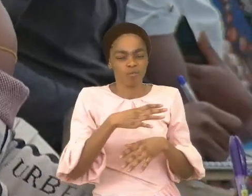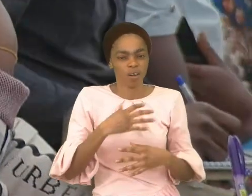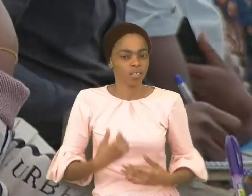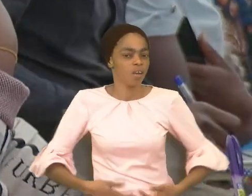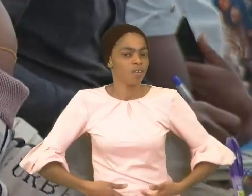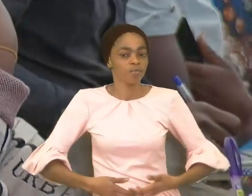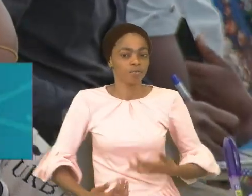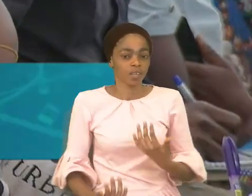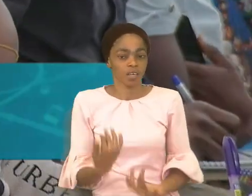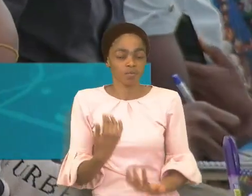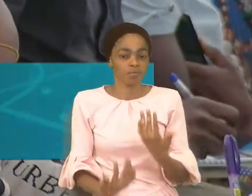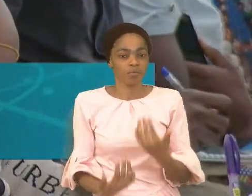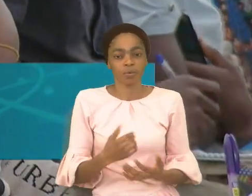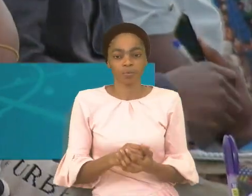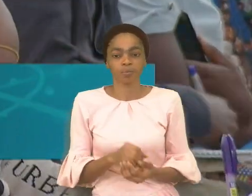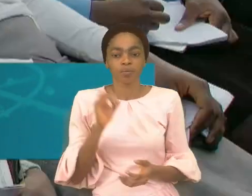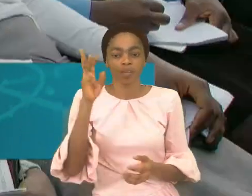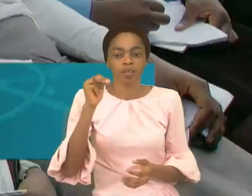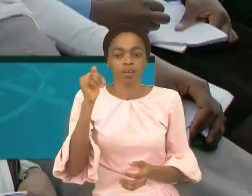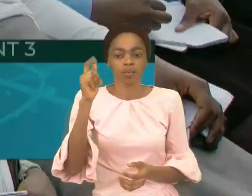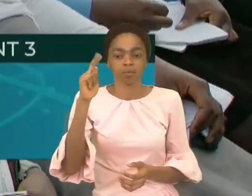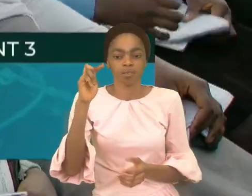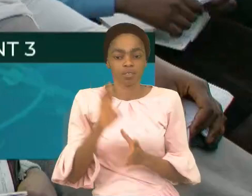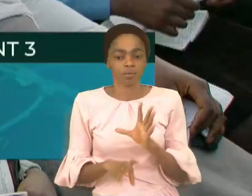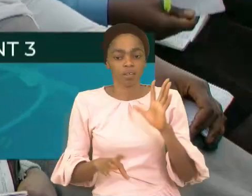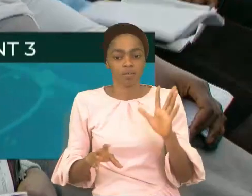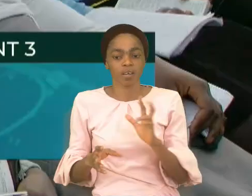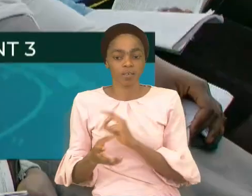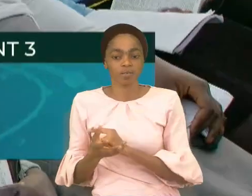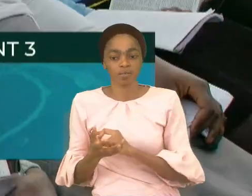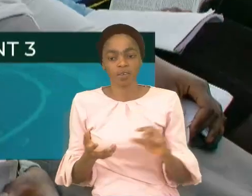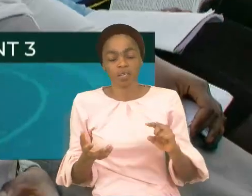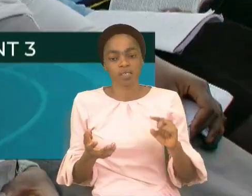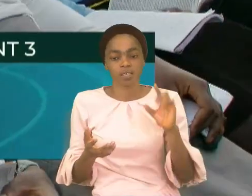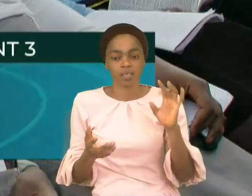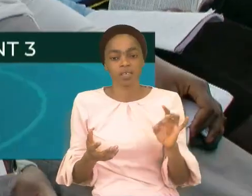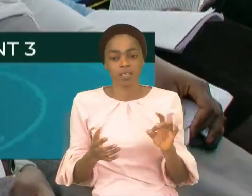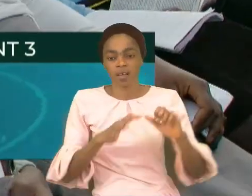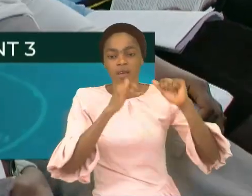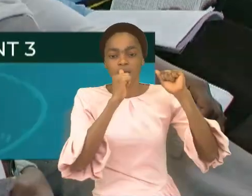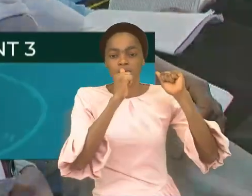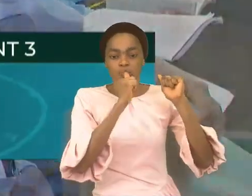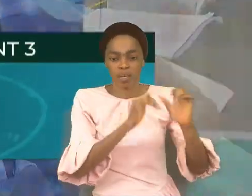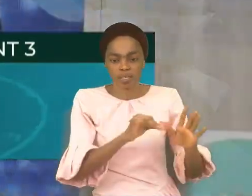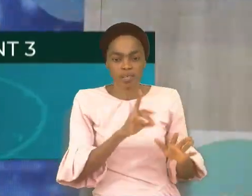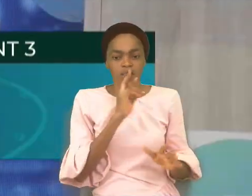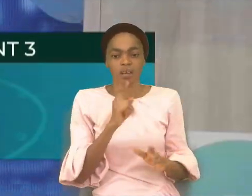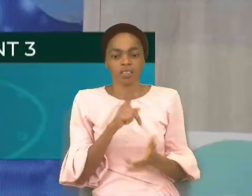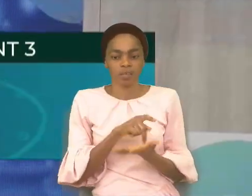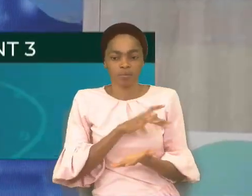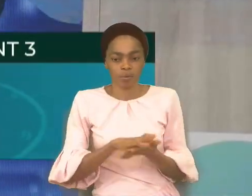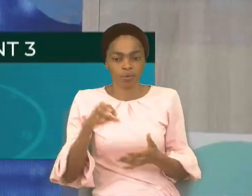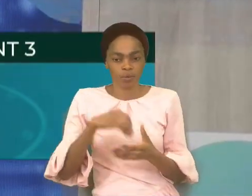says, blessed are the pure in heart. The pure in heart, Nebuchadnezzar will curse